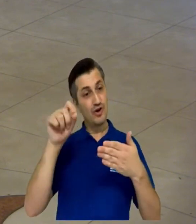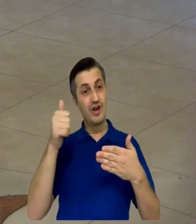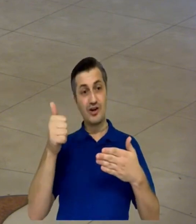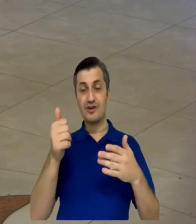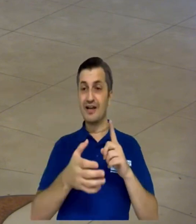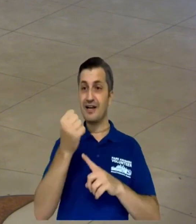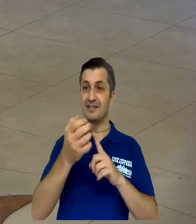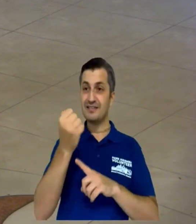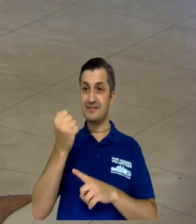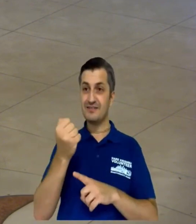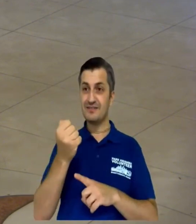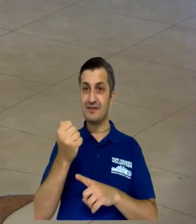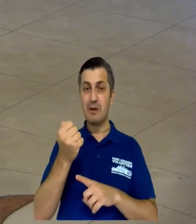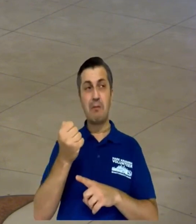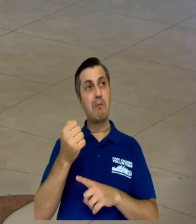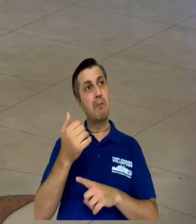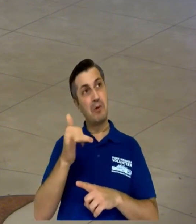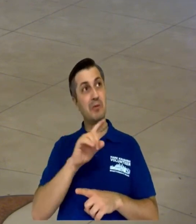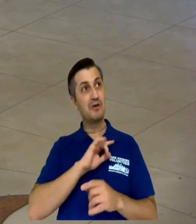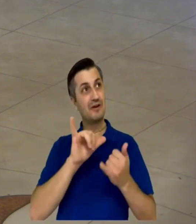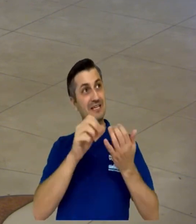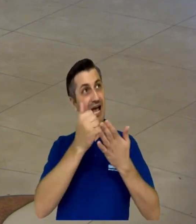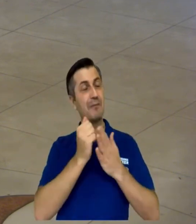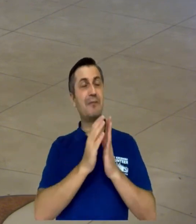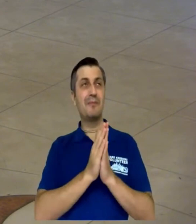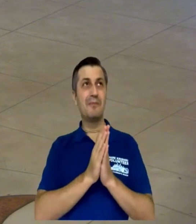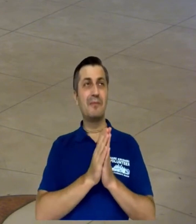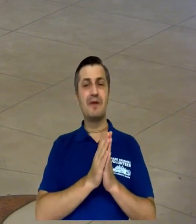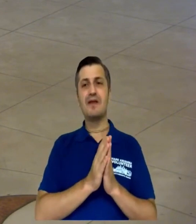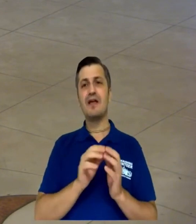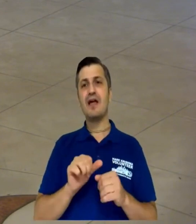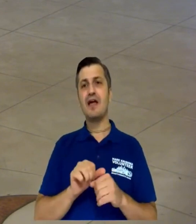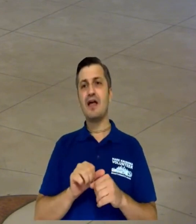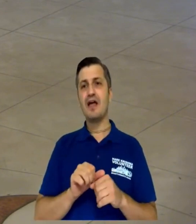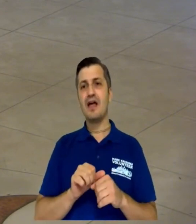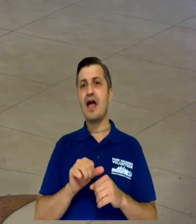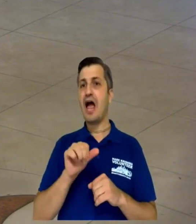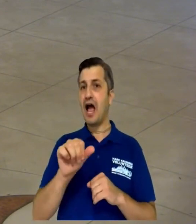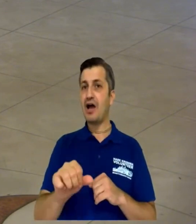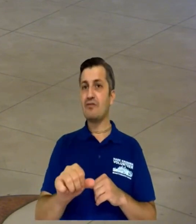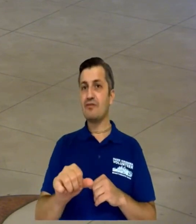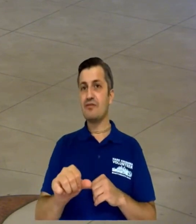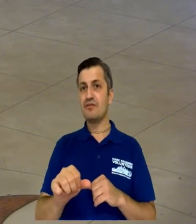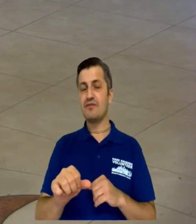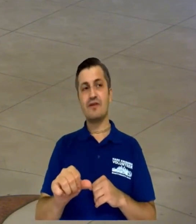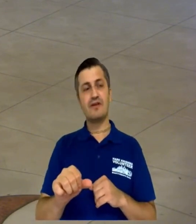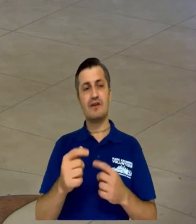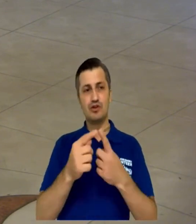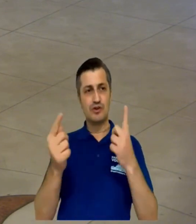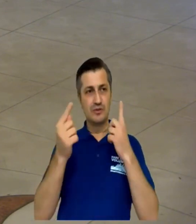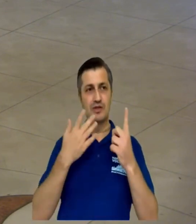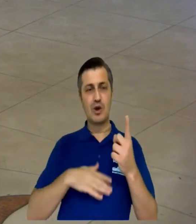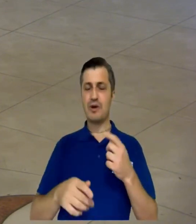that, right? And then I started my first course. I still got into what I wanted to do, which was teaching, right? Brilliant. I was